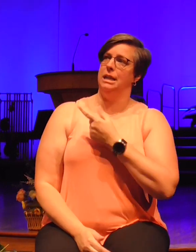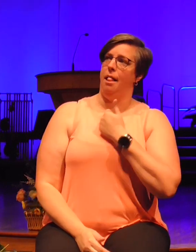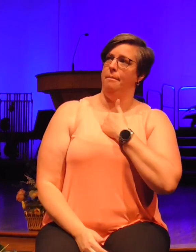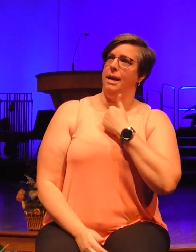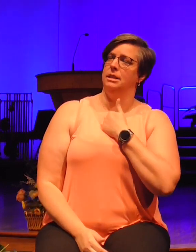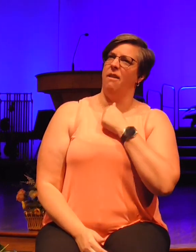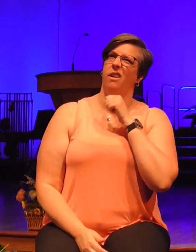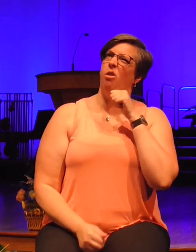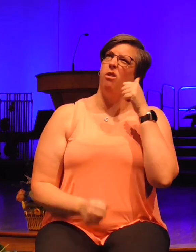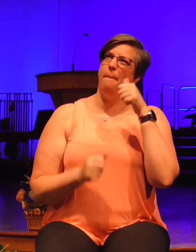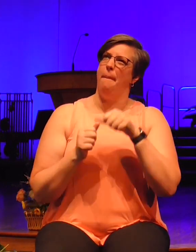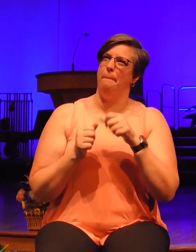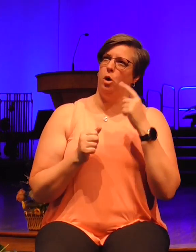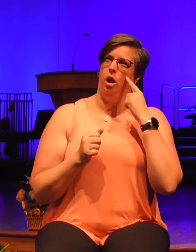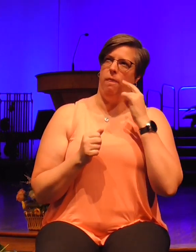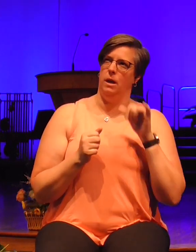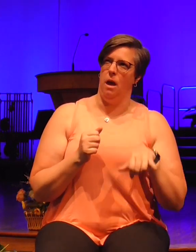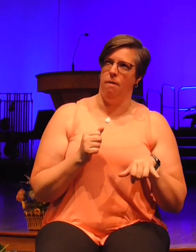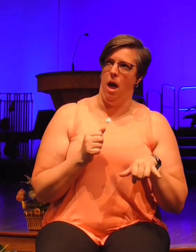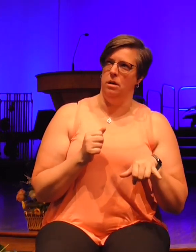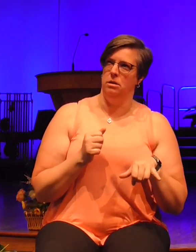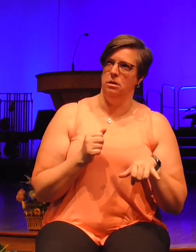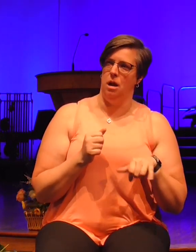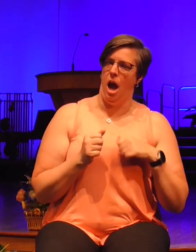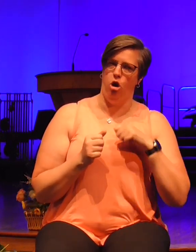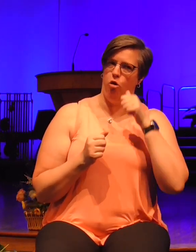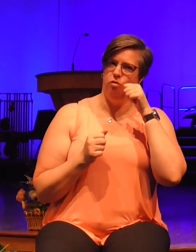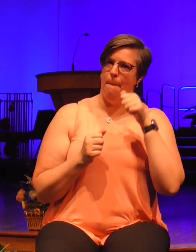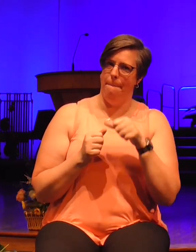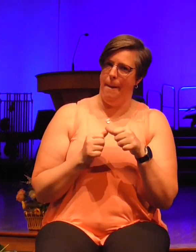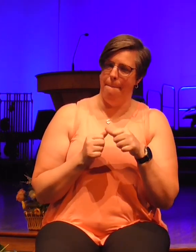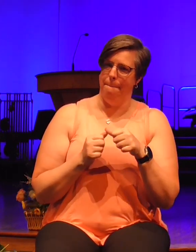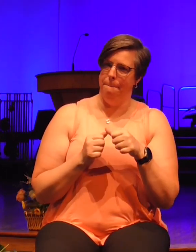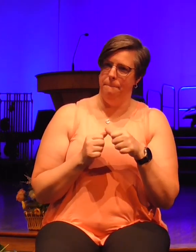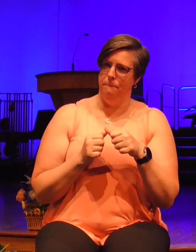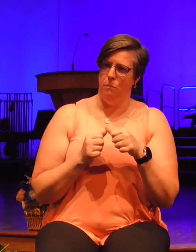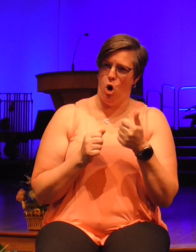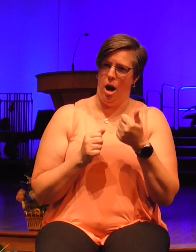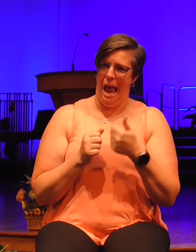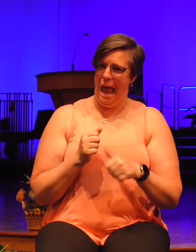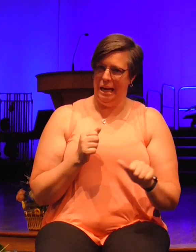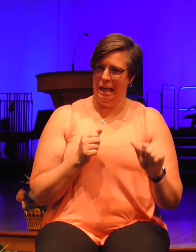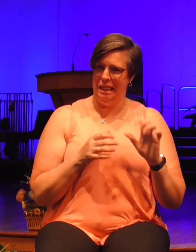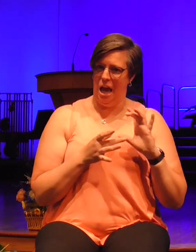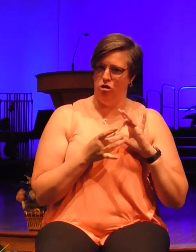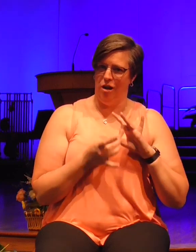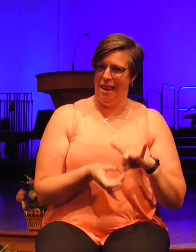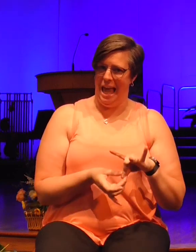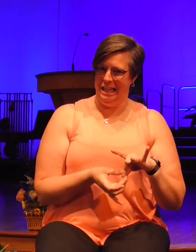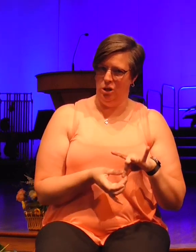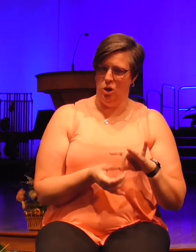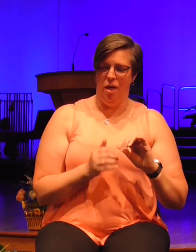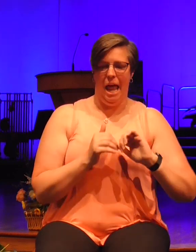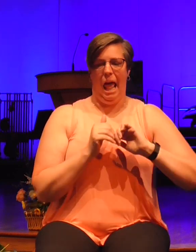remember thinking this. I don't remember anything to do with this. How this appears, this challenge,